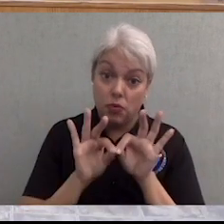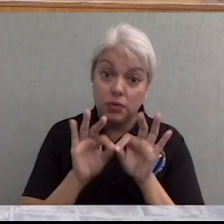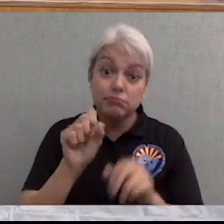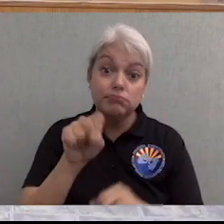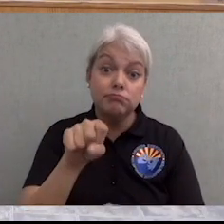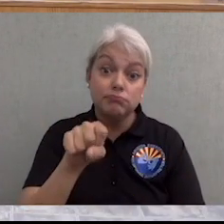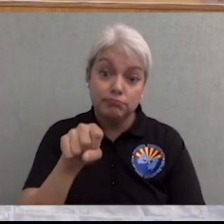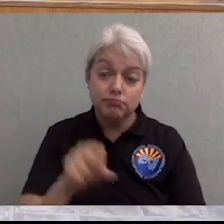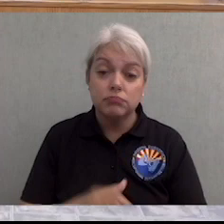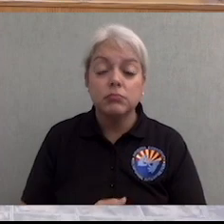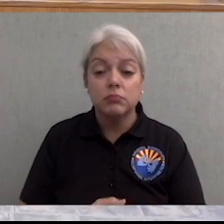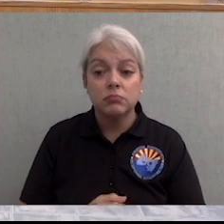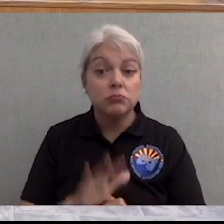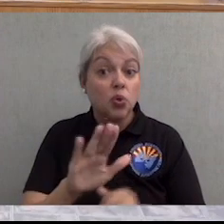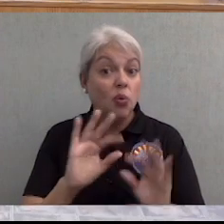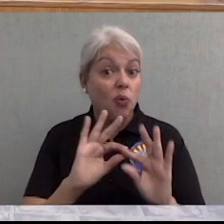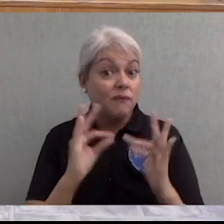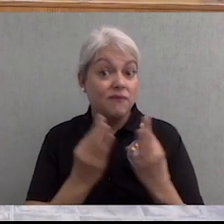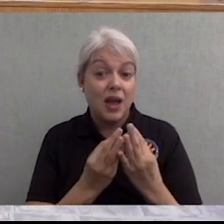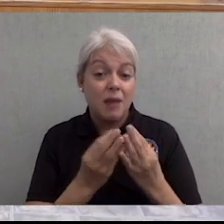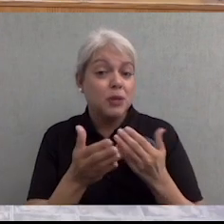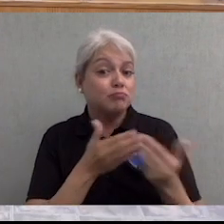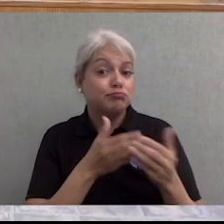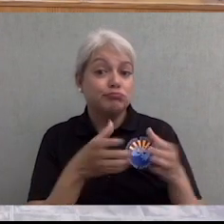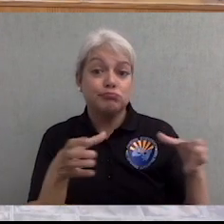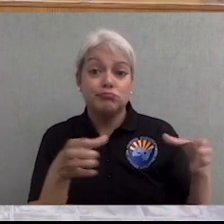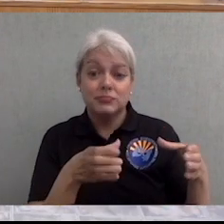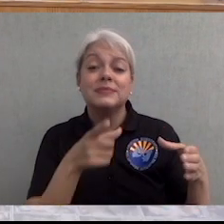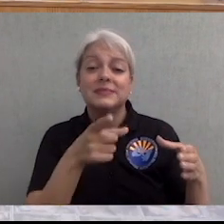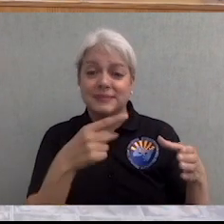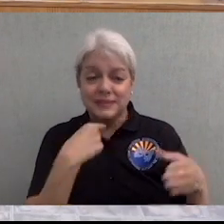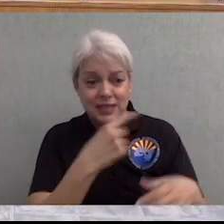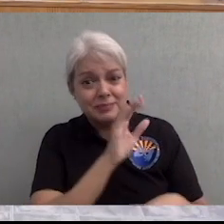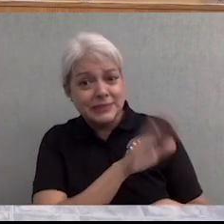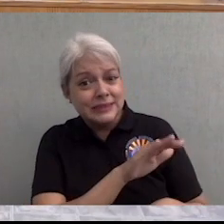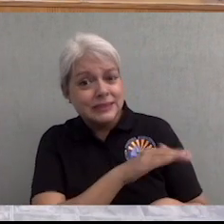family, encourage them when they go out to wear their mask.